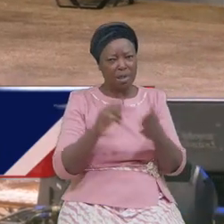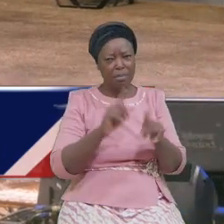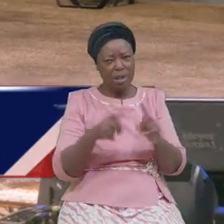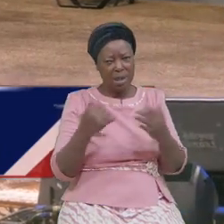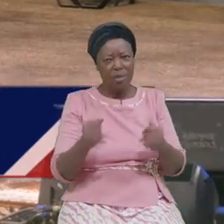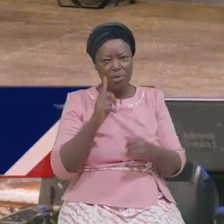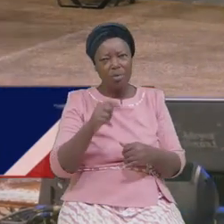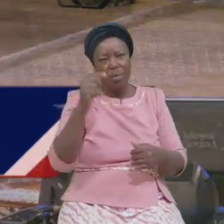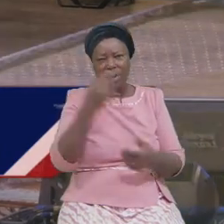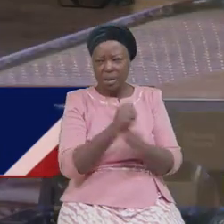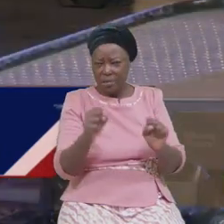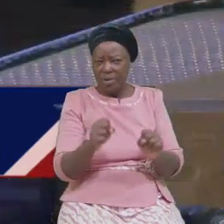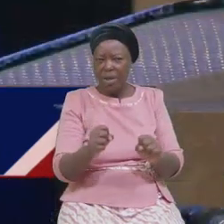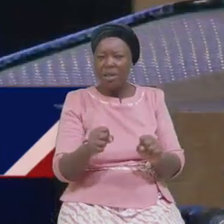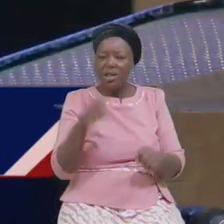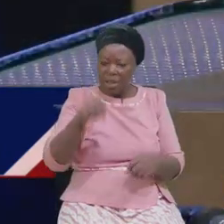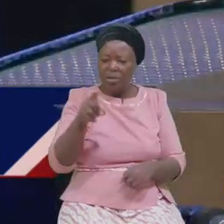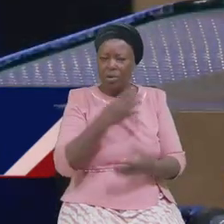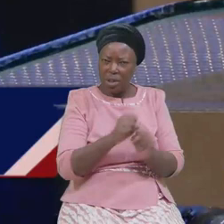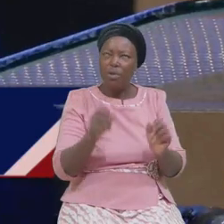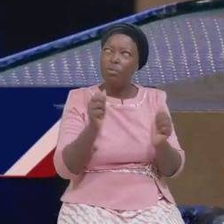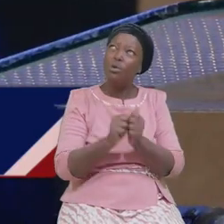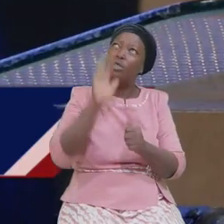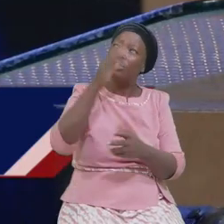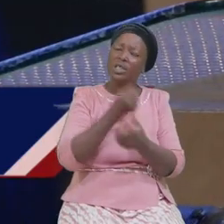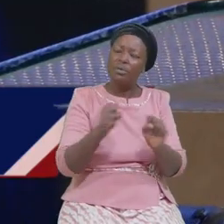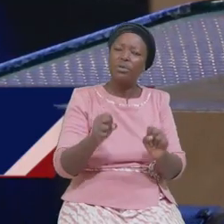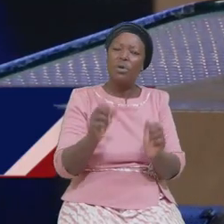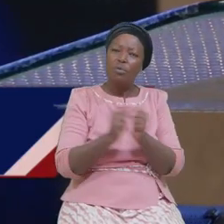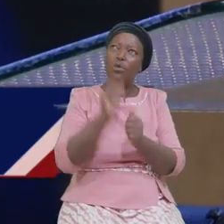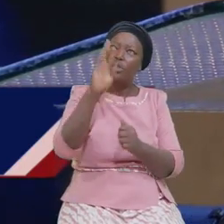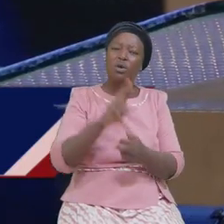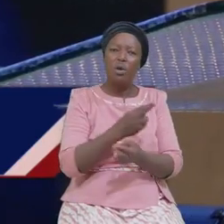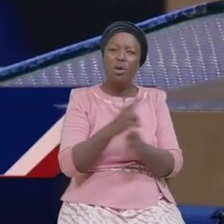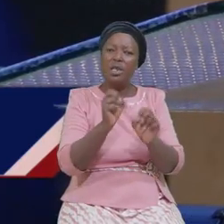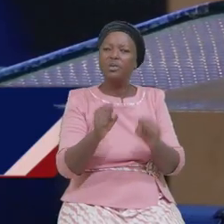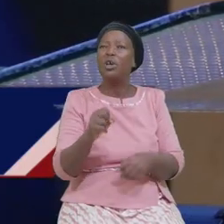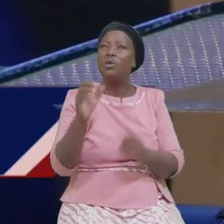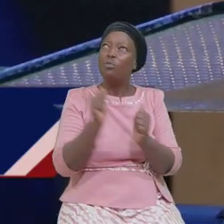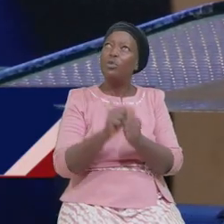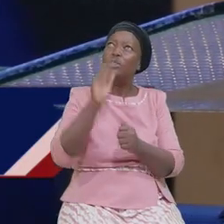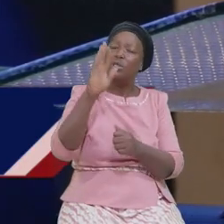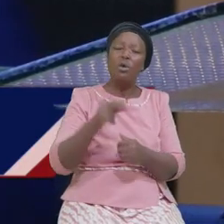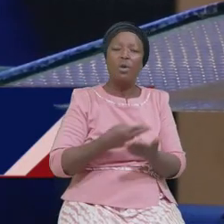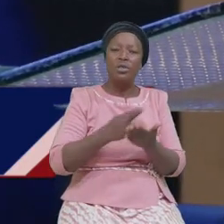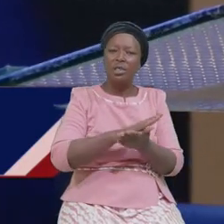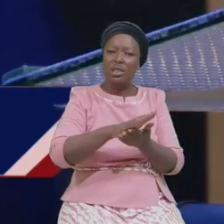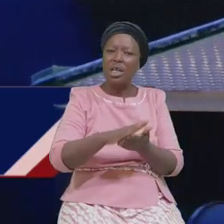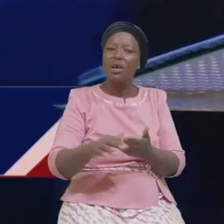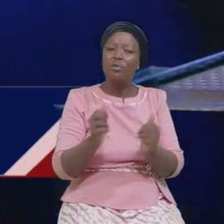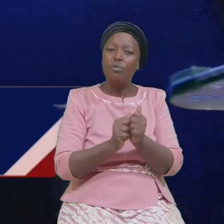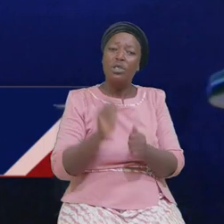Yes, you are saved with thy salvation, with thy redemption, with thy righteousness, with